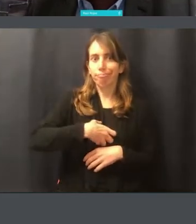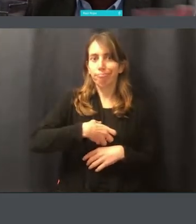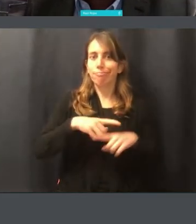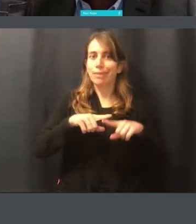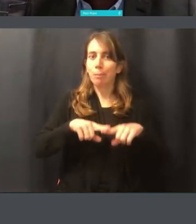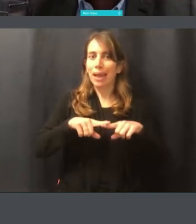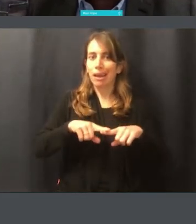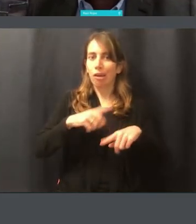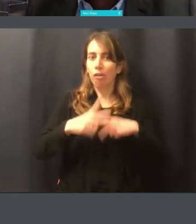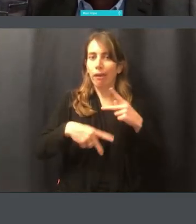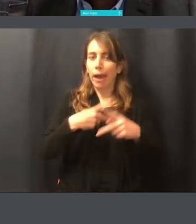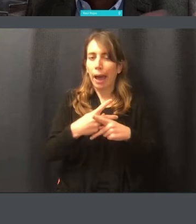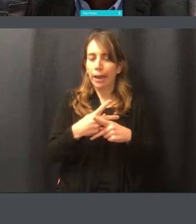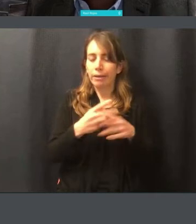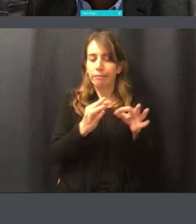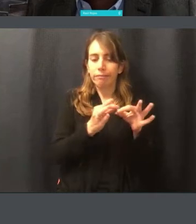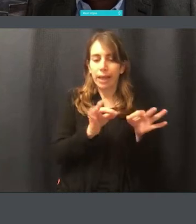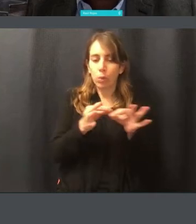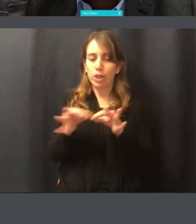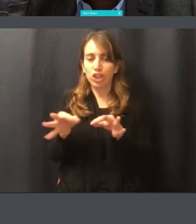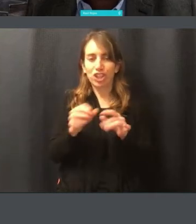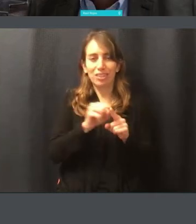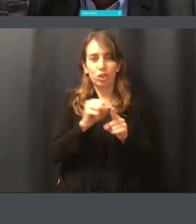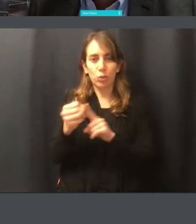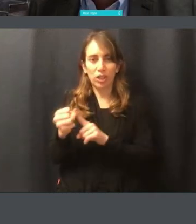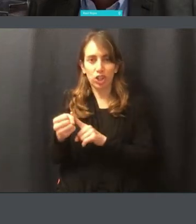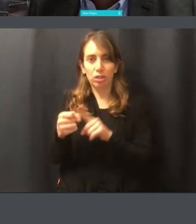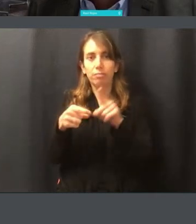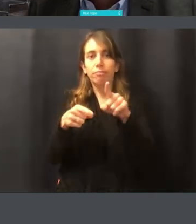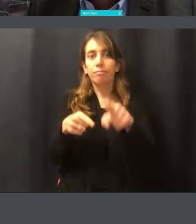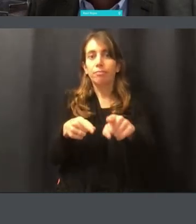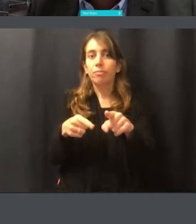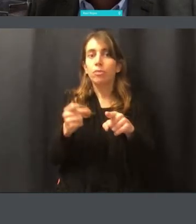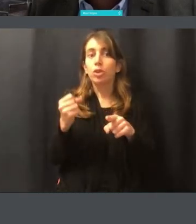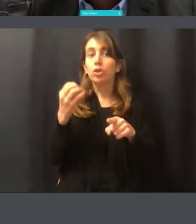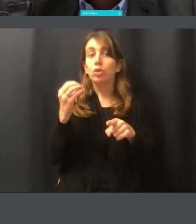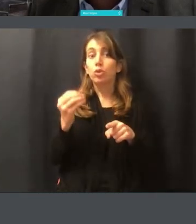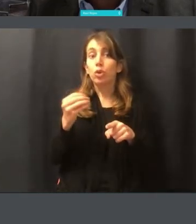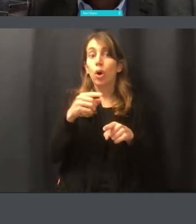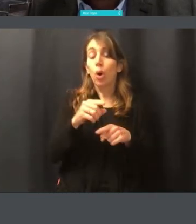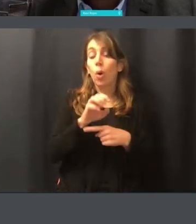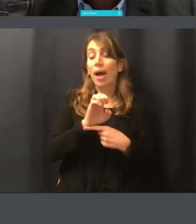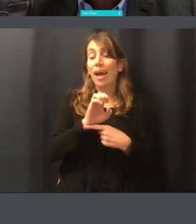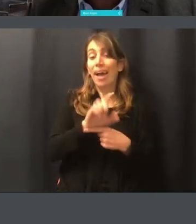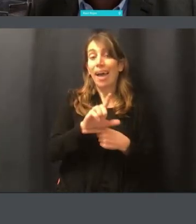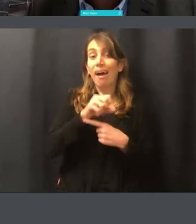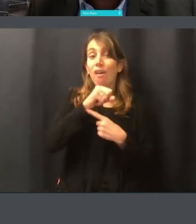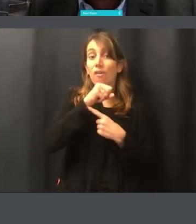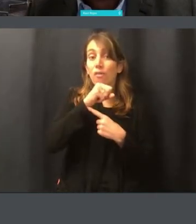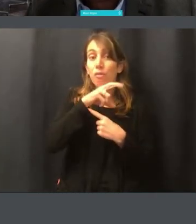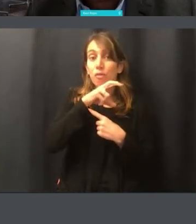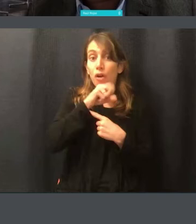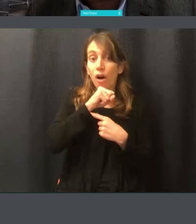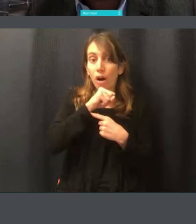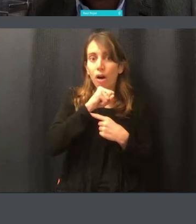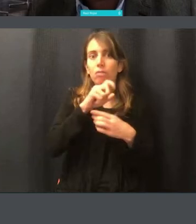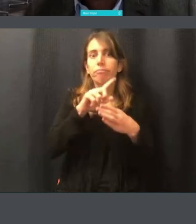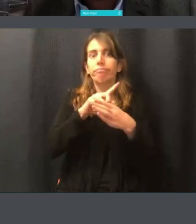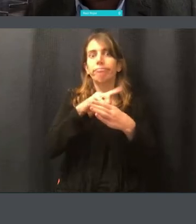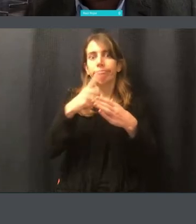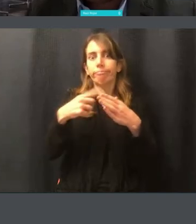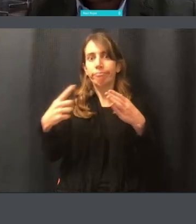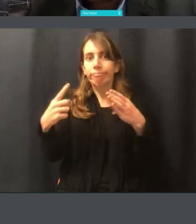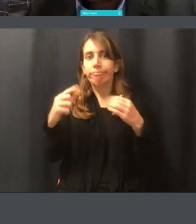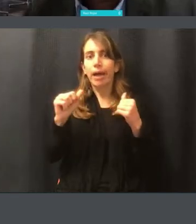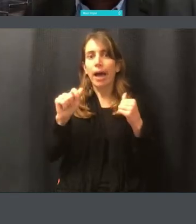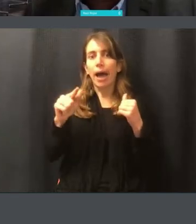this is just really simple examples, right? So if we're going to do Spanish and English, like a kid might say, el frog se metió al hole, or the rana went into the hoyo, right? That's